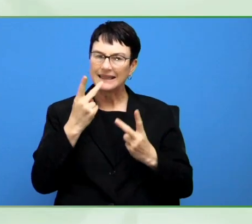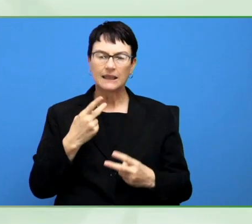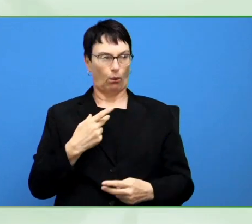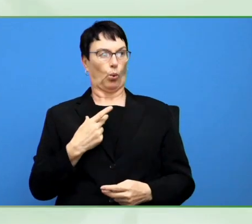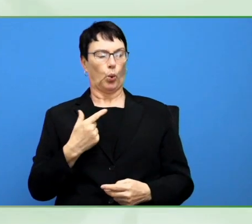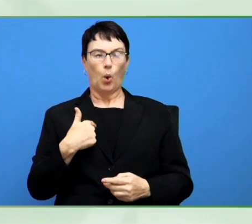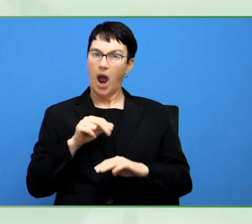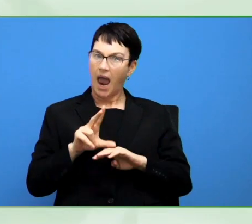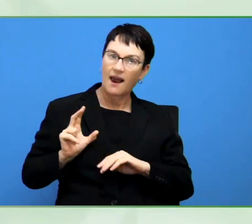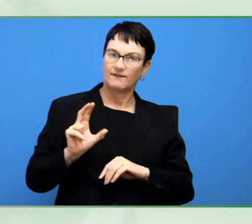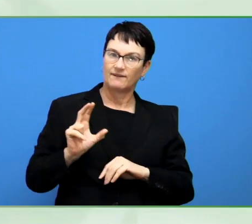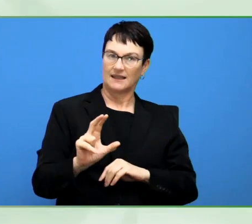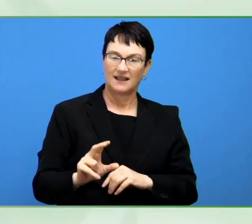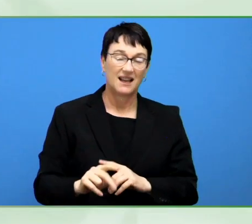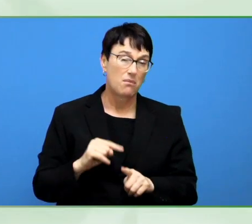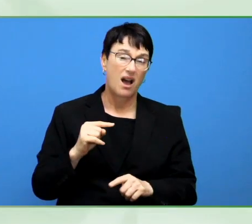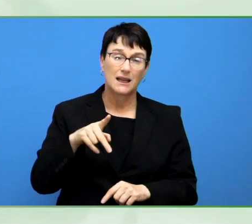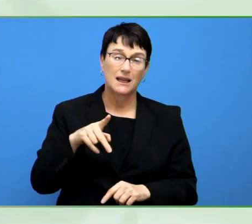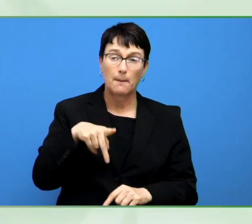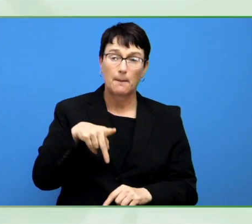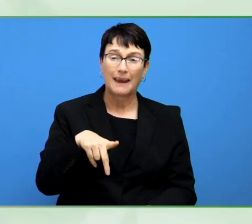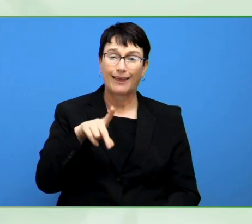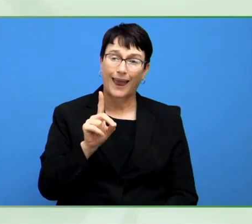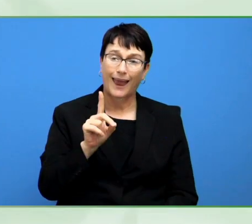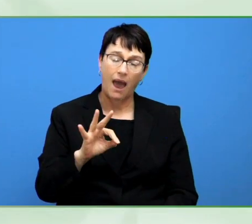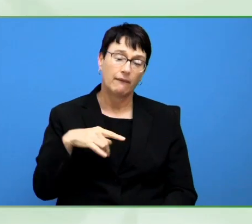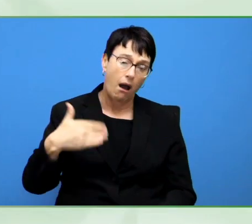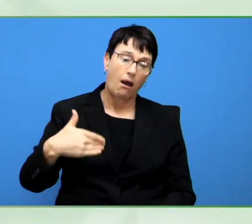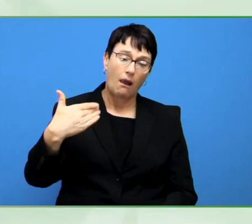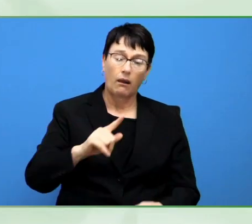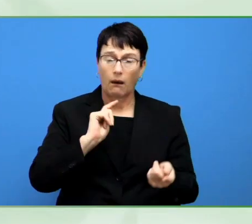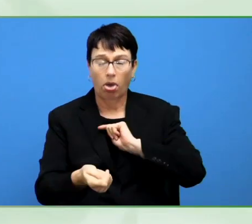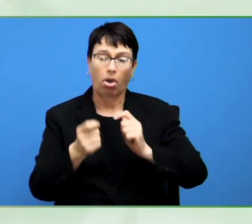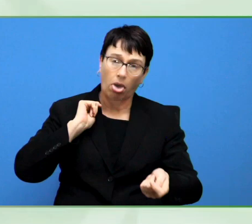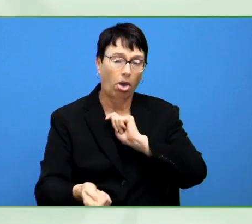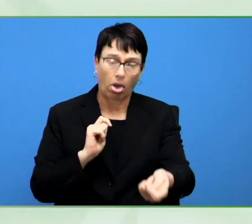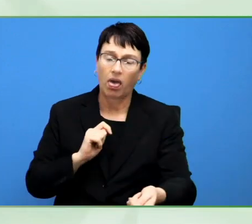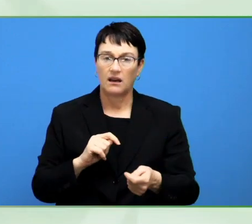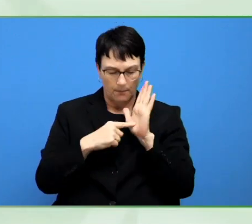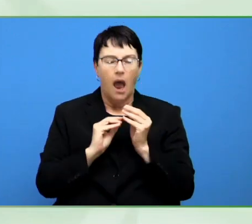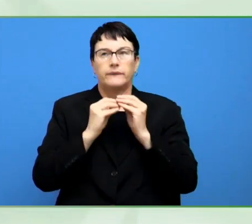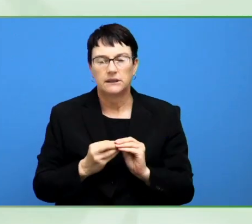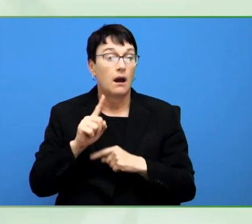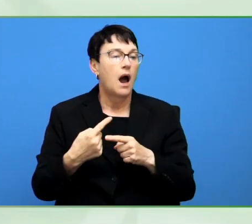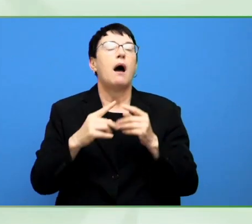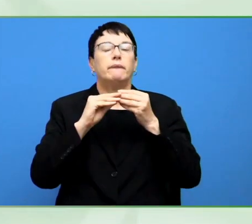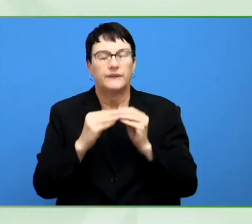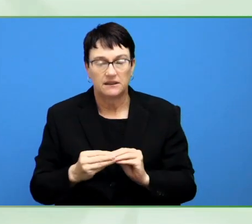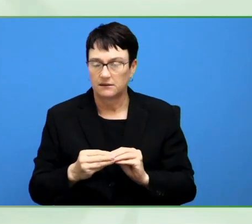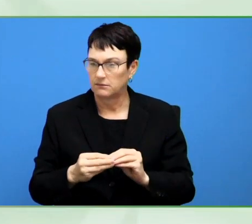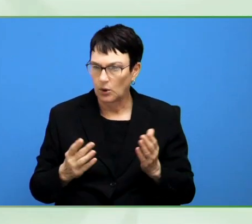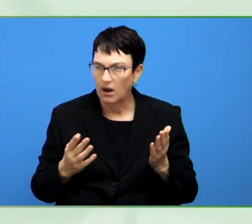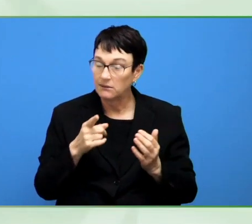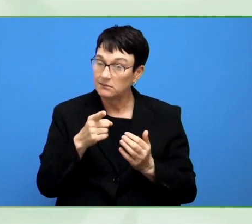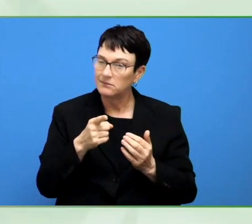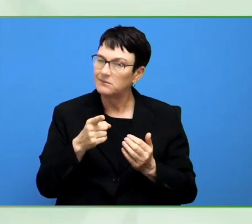for life, it will always be a cost, and we'll never see the end of it. And we were talking about leadership. So that's why leaders think